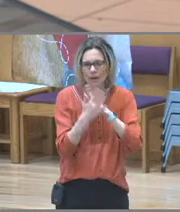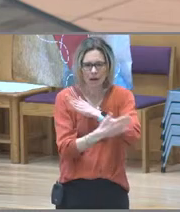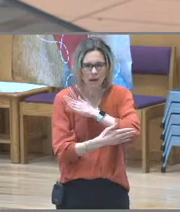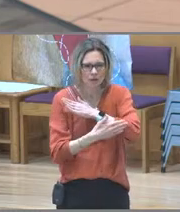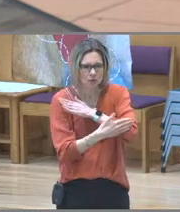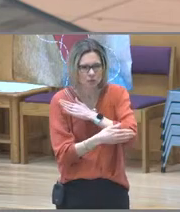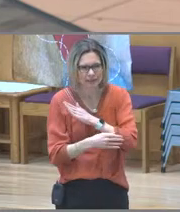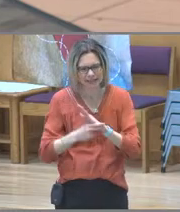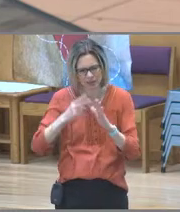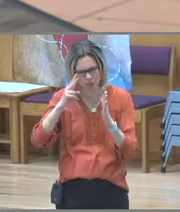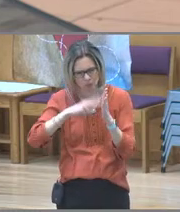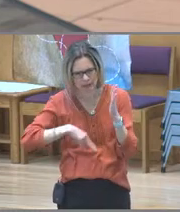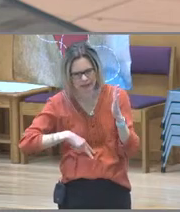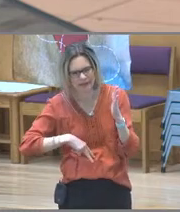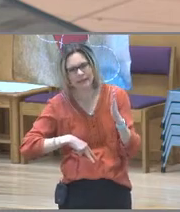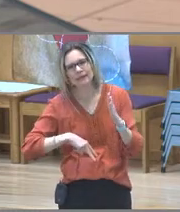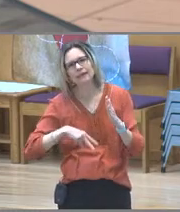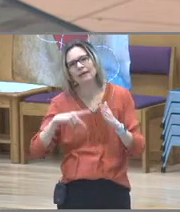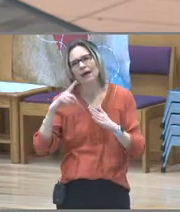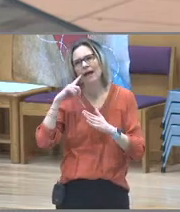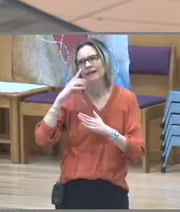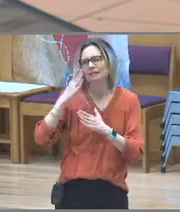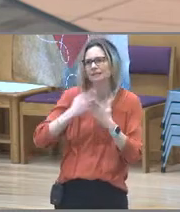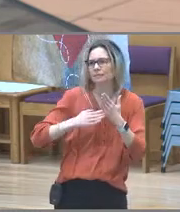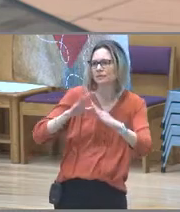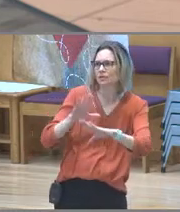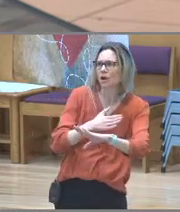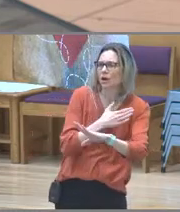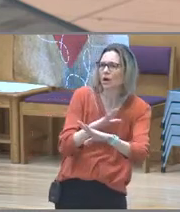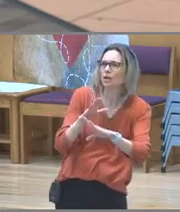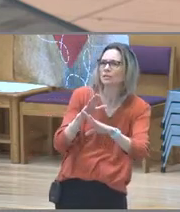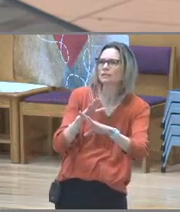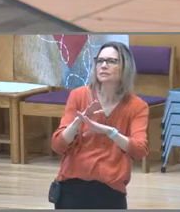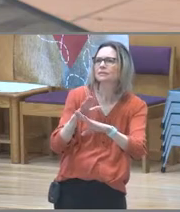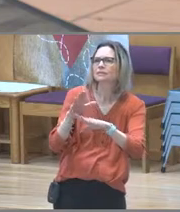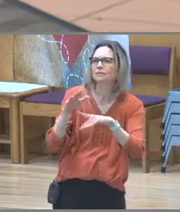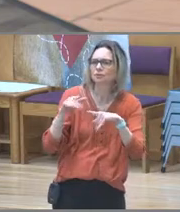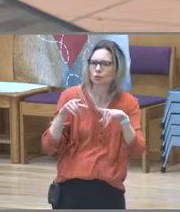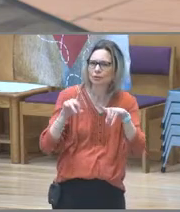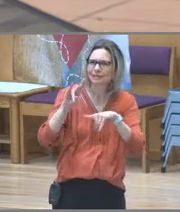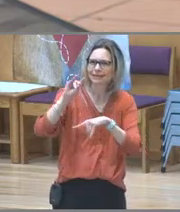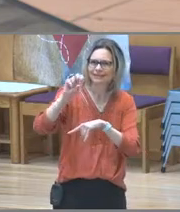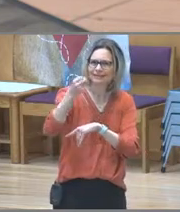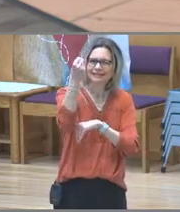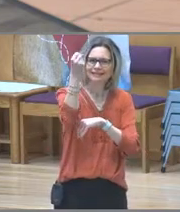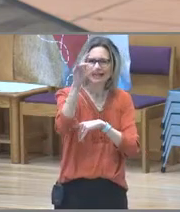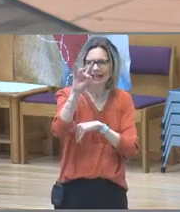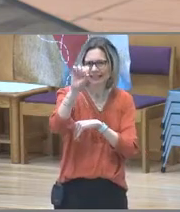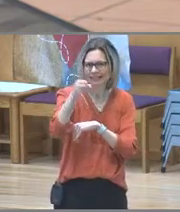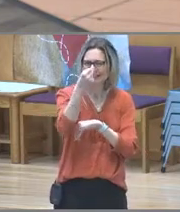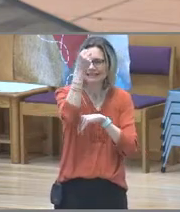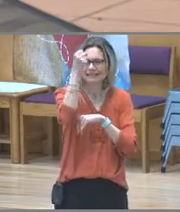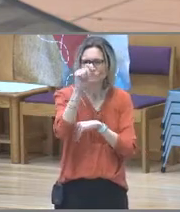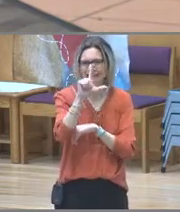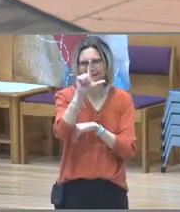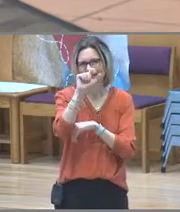think of some of the songs, especially during the 70s and 80s in Latin